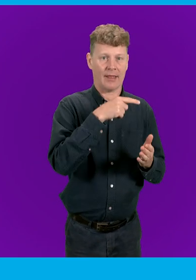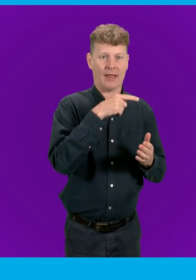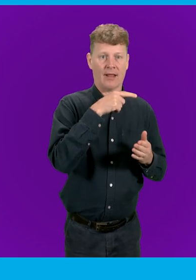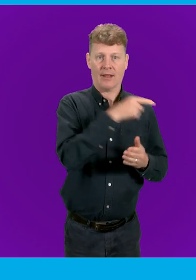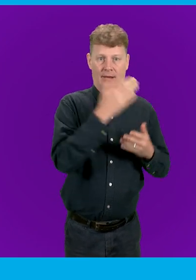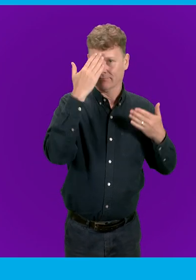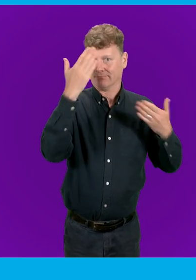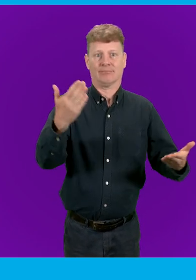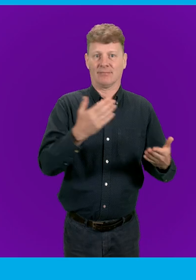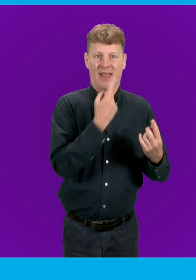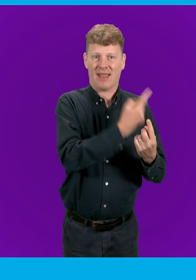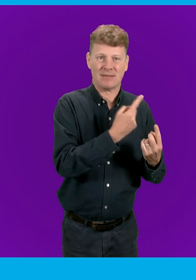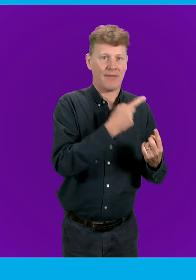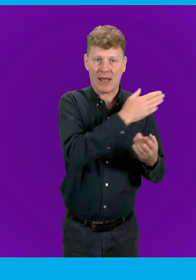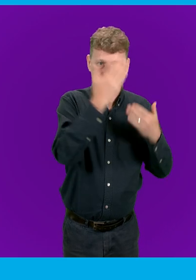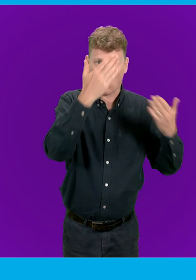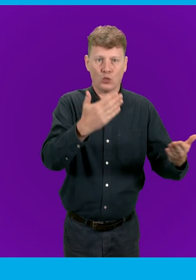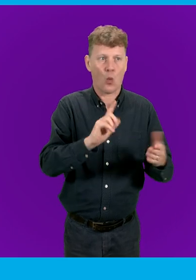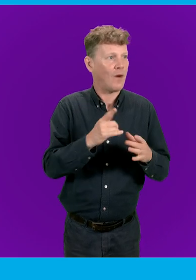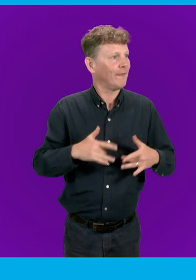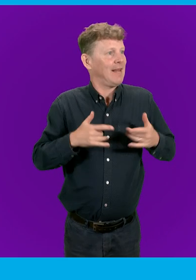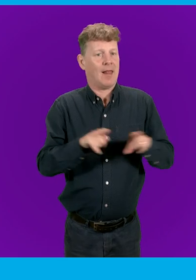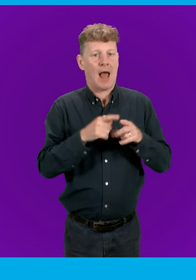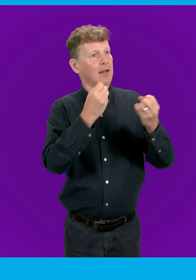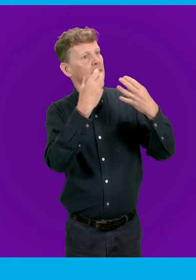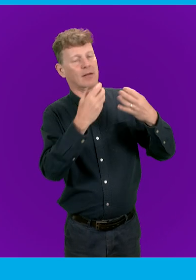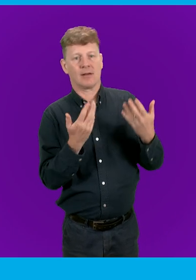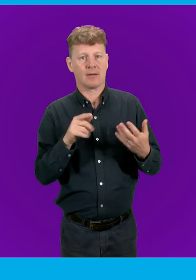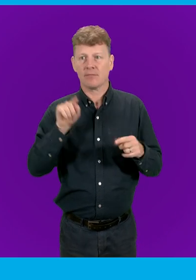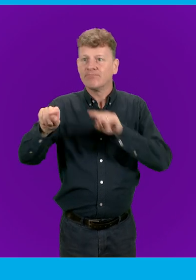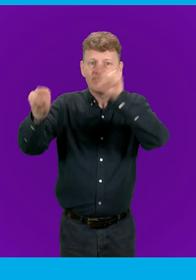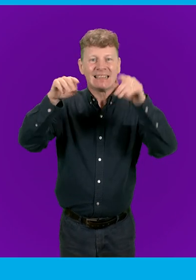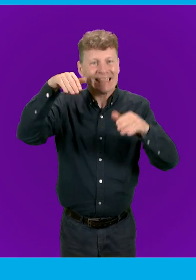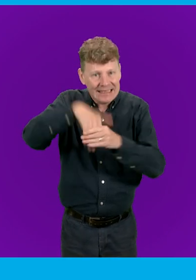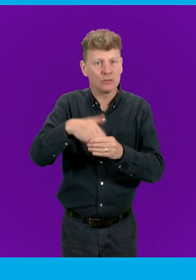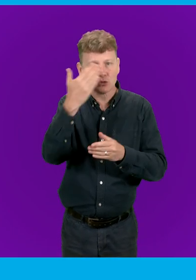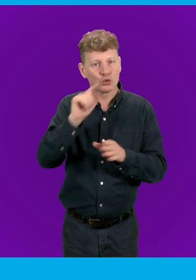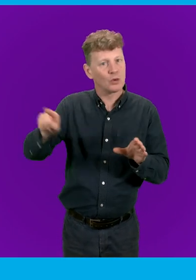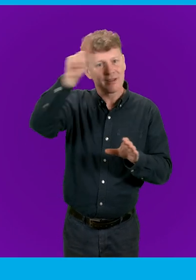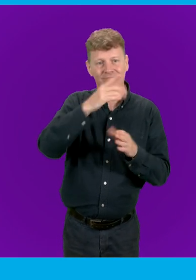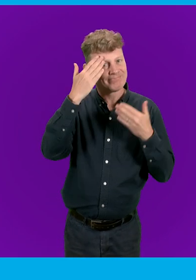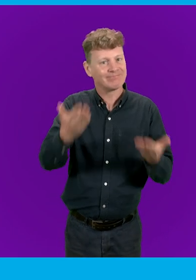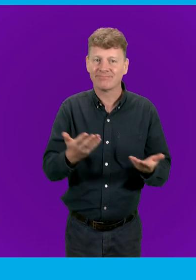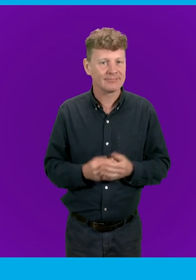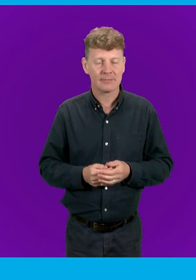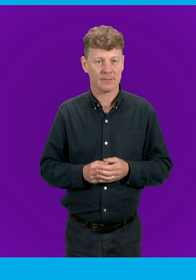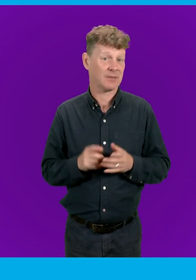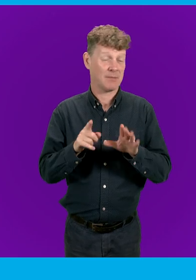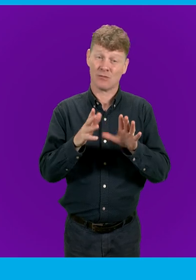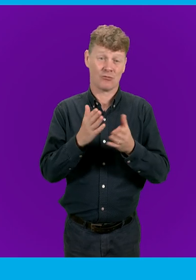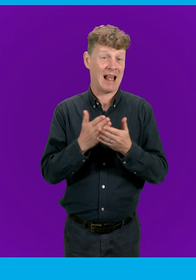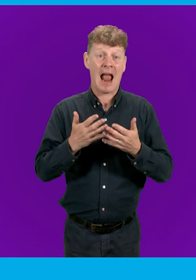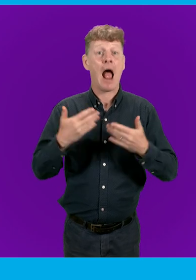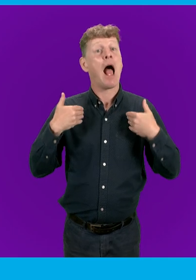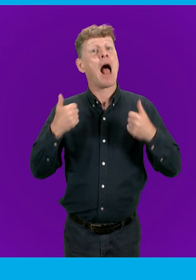room and know that. So it's just all the way through. And I think particularly I mean, I would say it in any aspect of